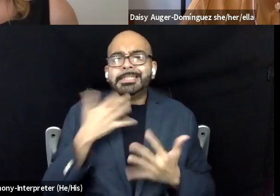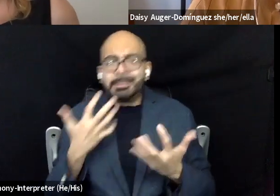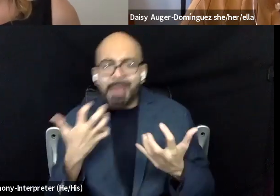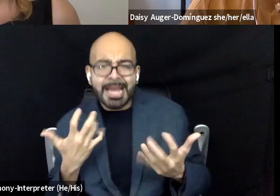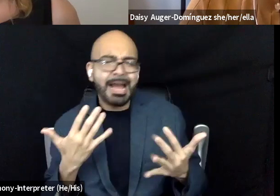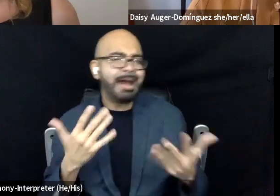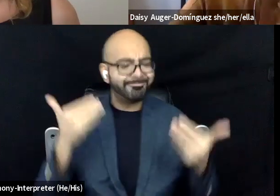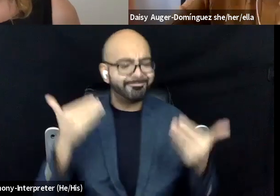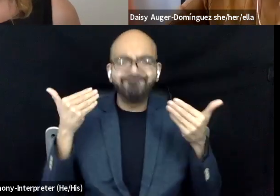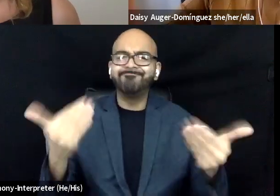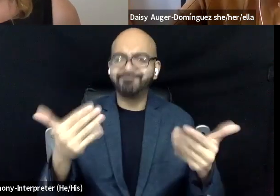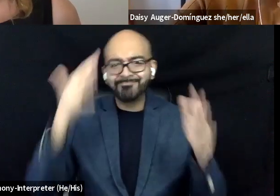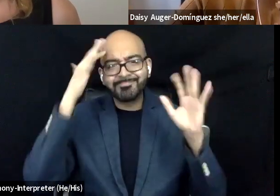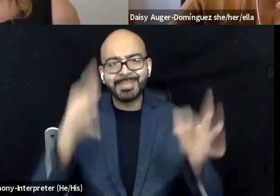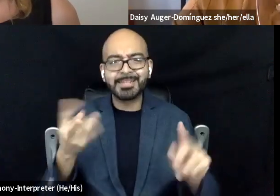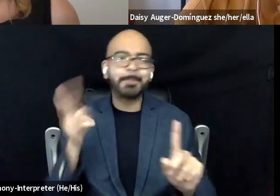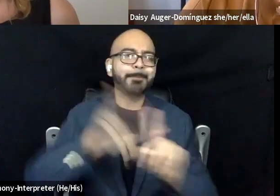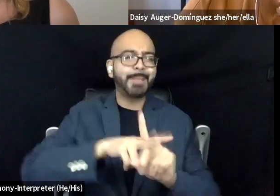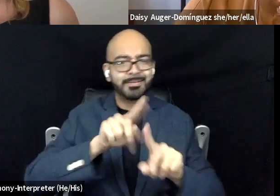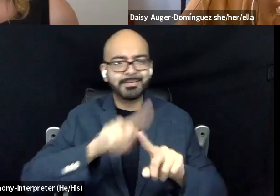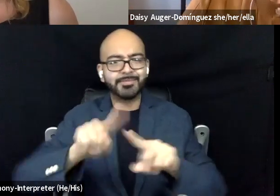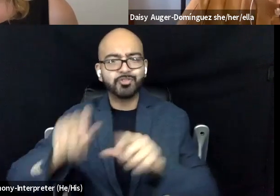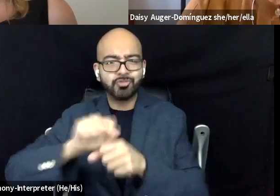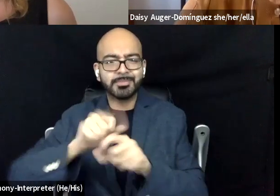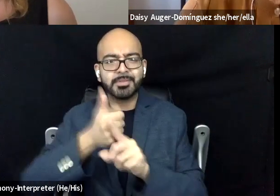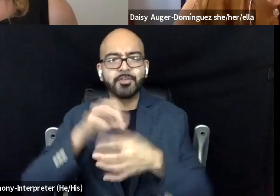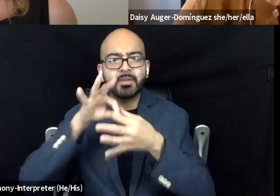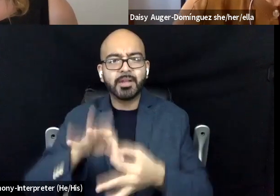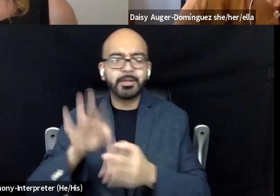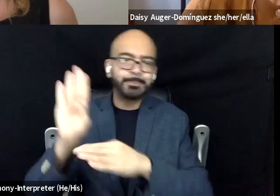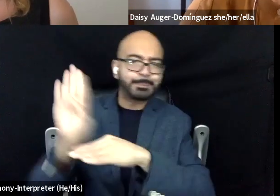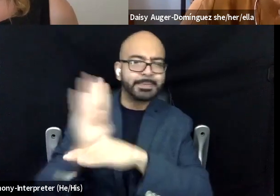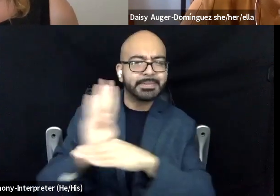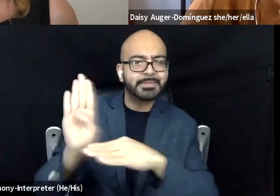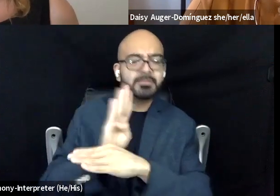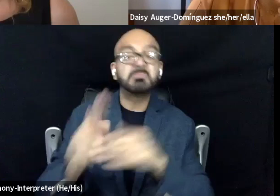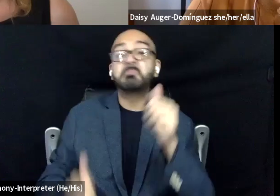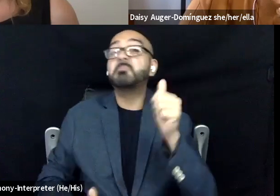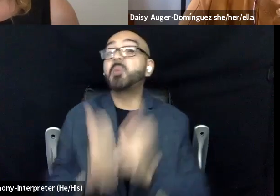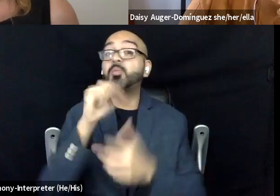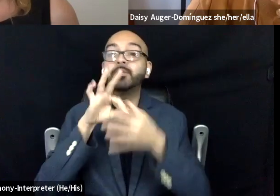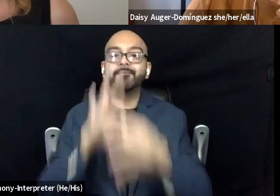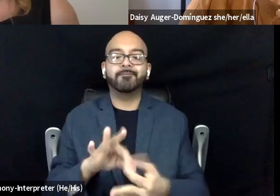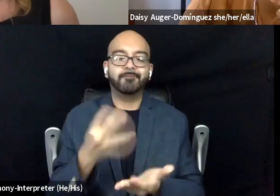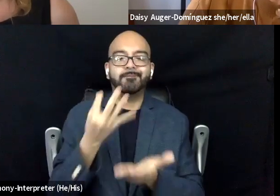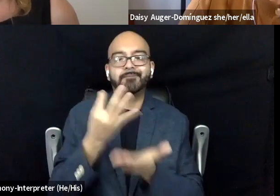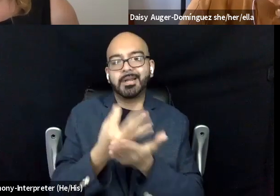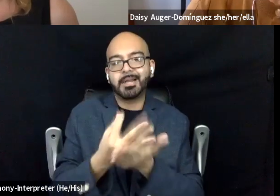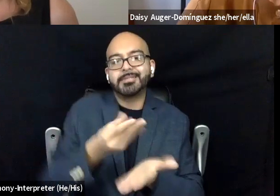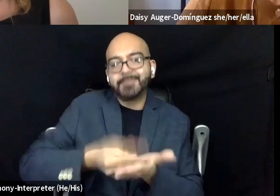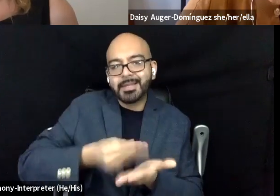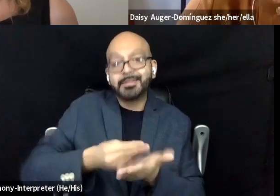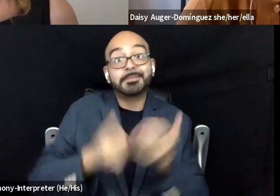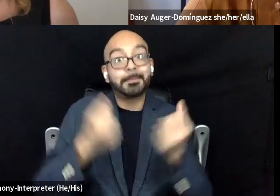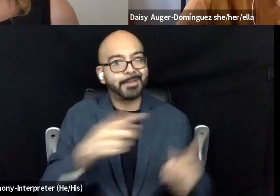apply to all of these corporate jobs. Initially, most of them in finance. And not surprisingly, most of them rejected